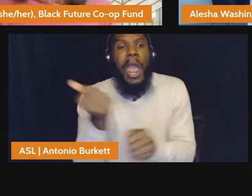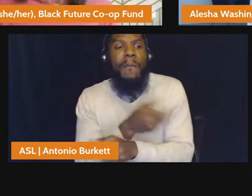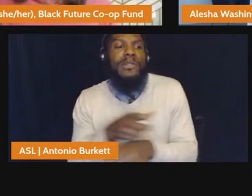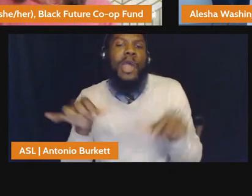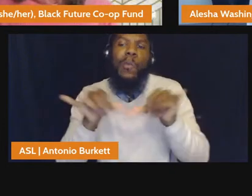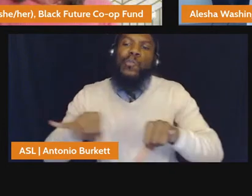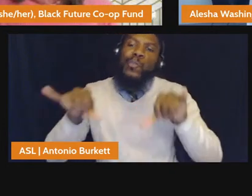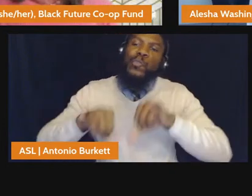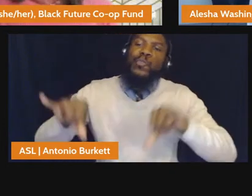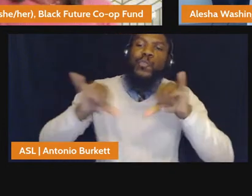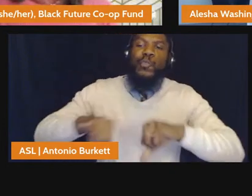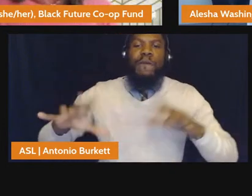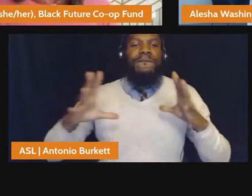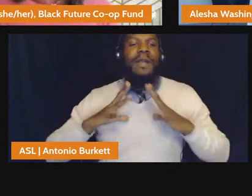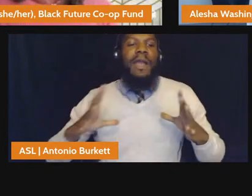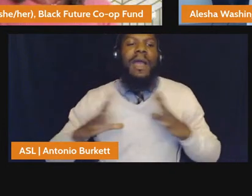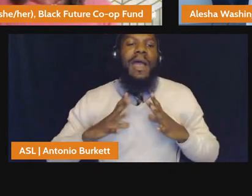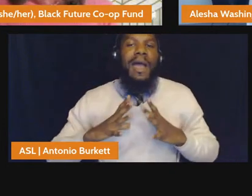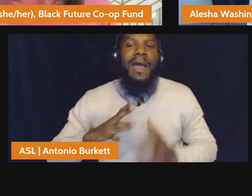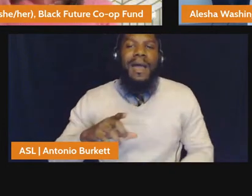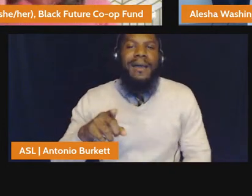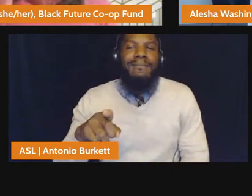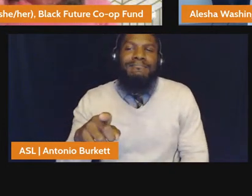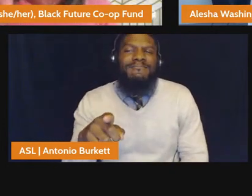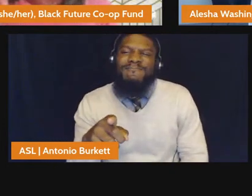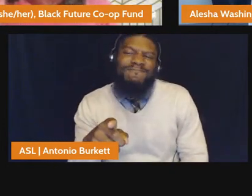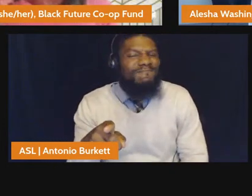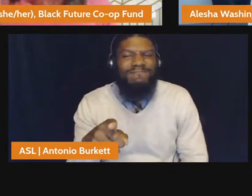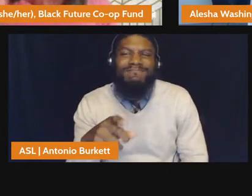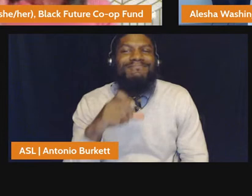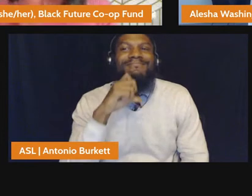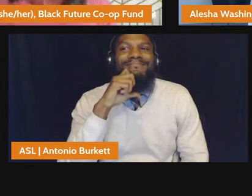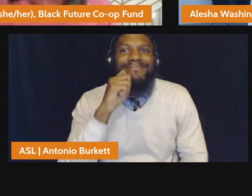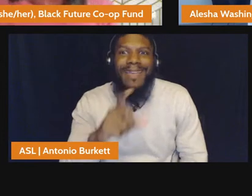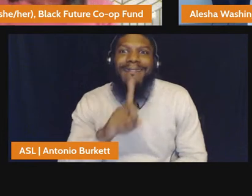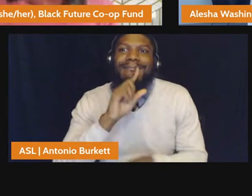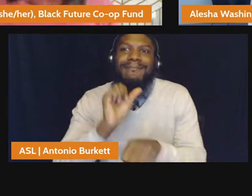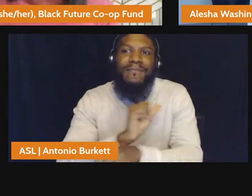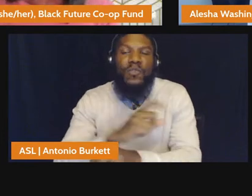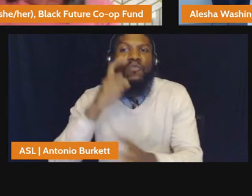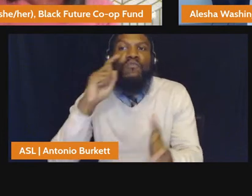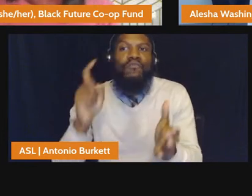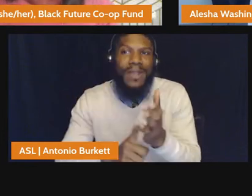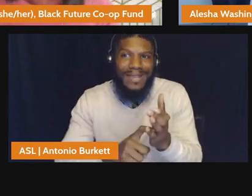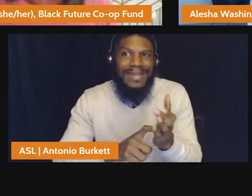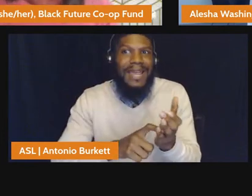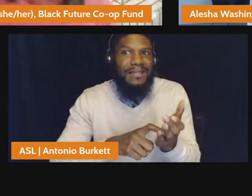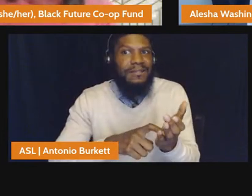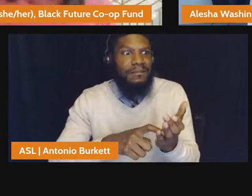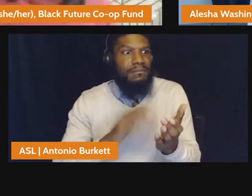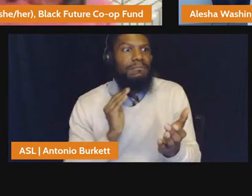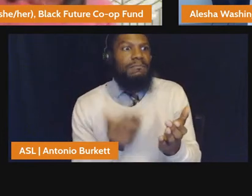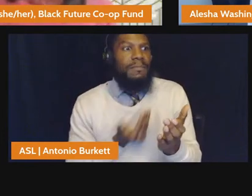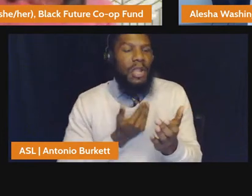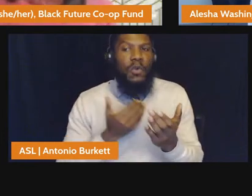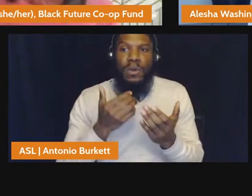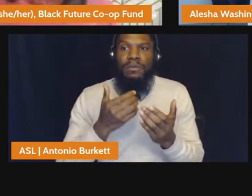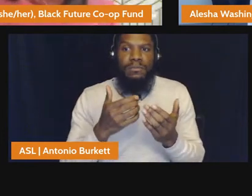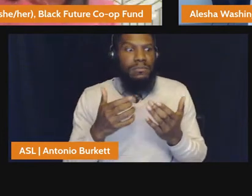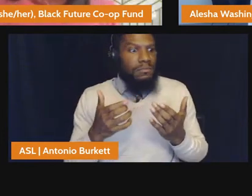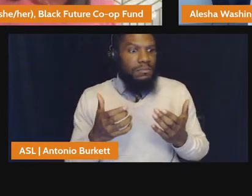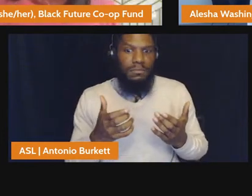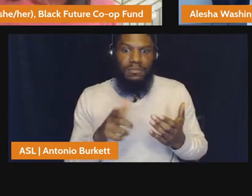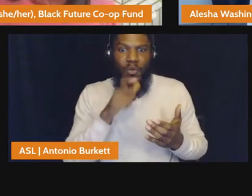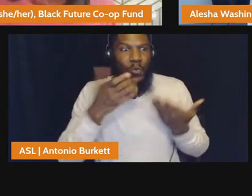fine. That is not really recognizing our existence. That is saying you can come in here as long as you act